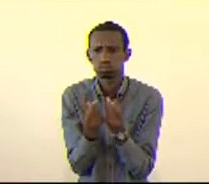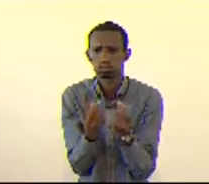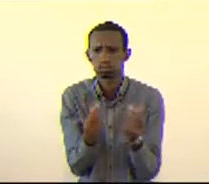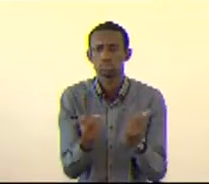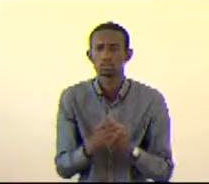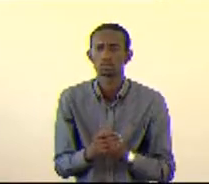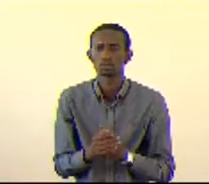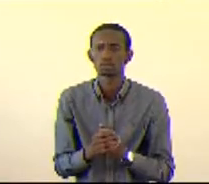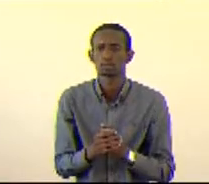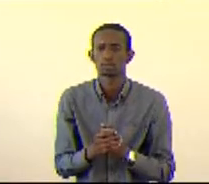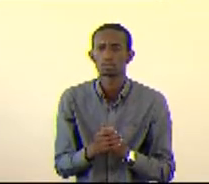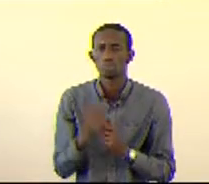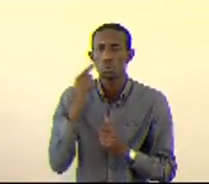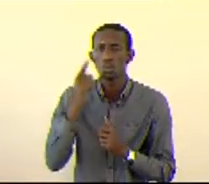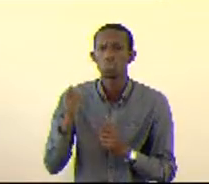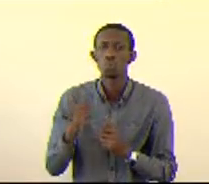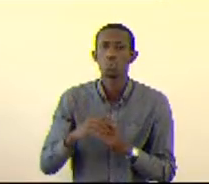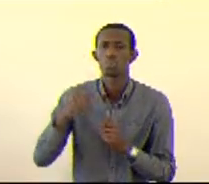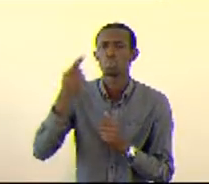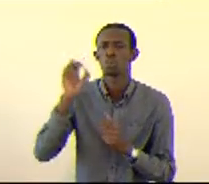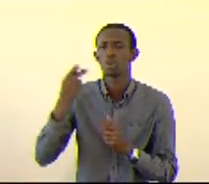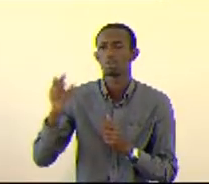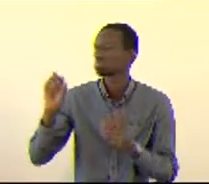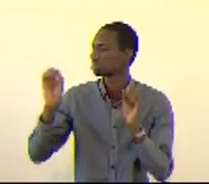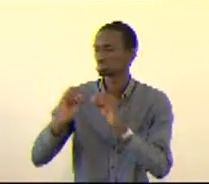this because we are only looking at melting.